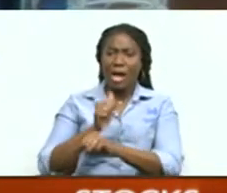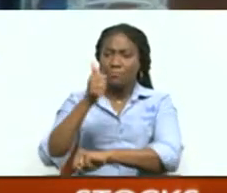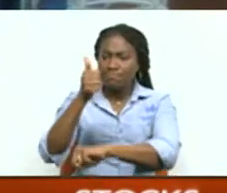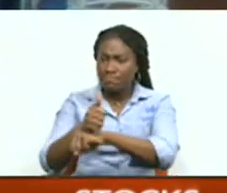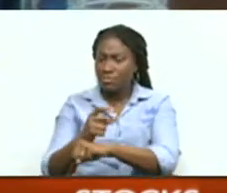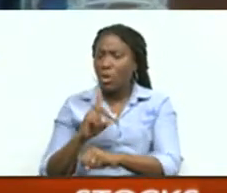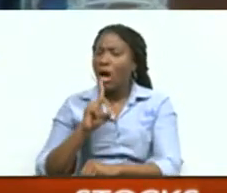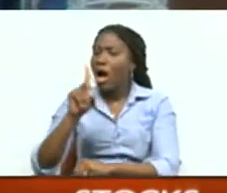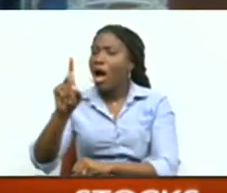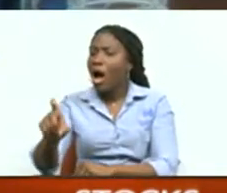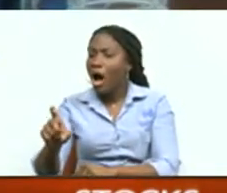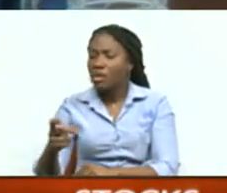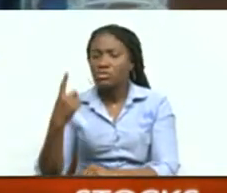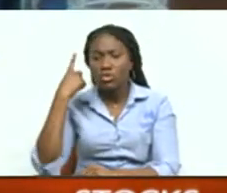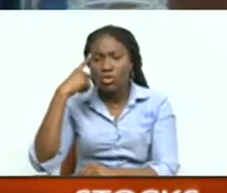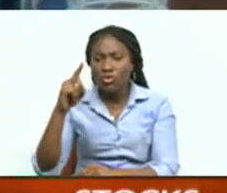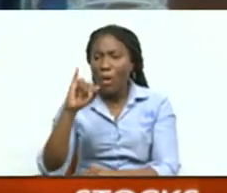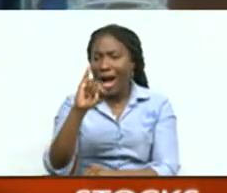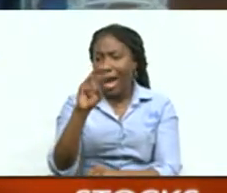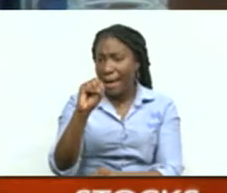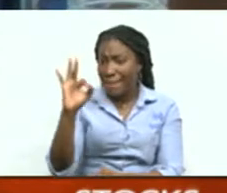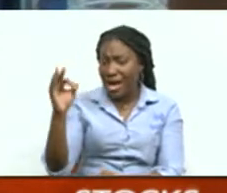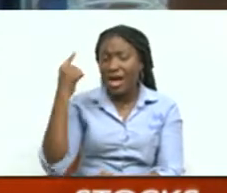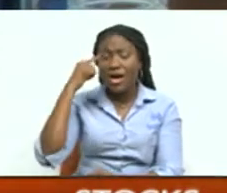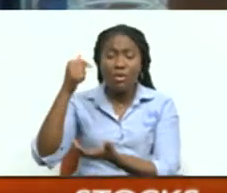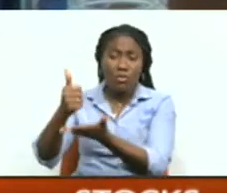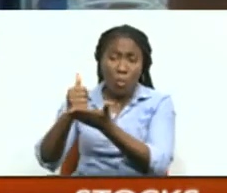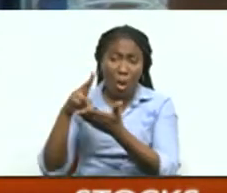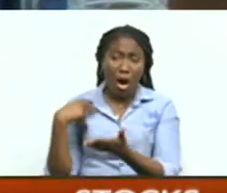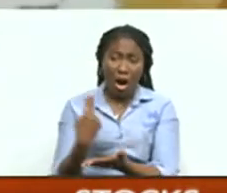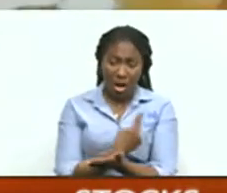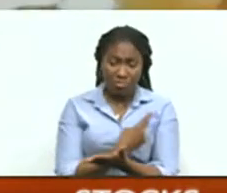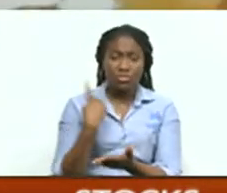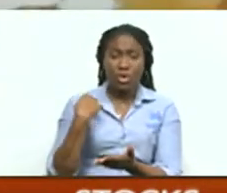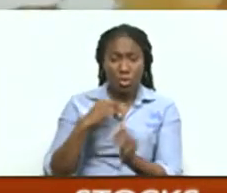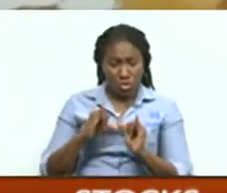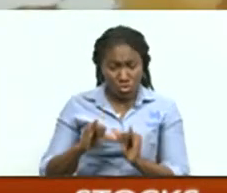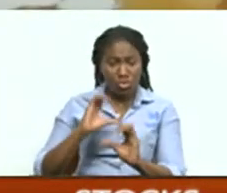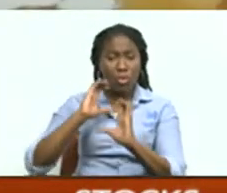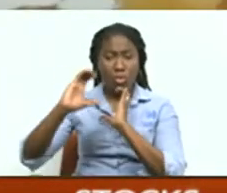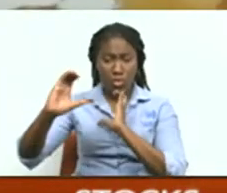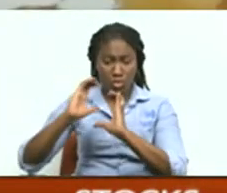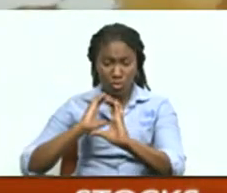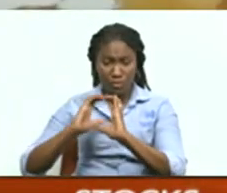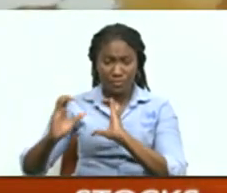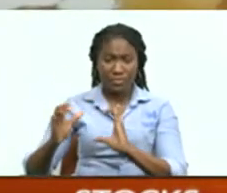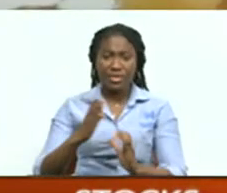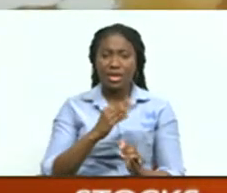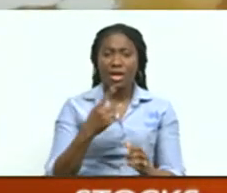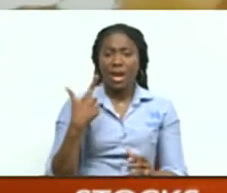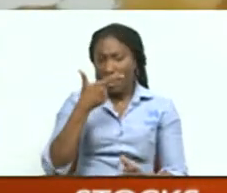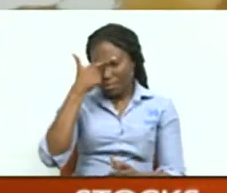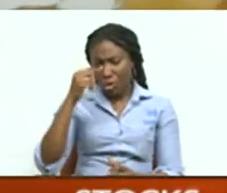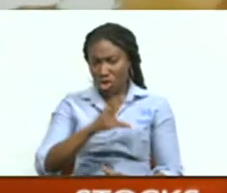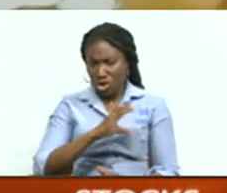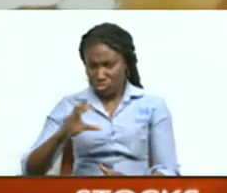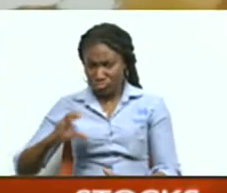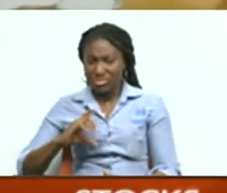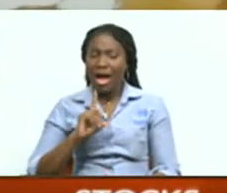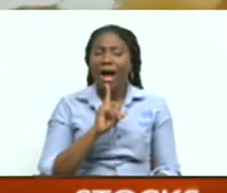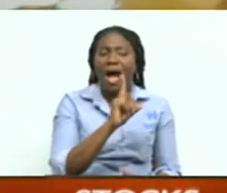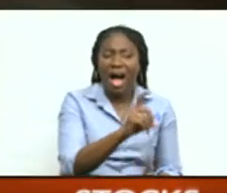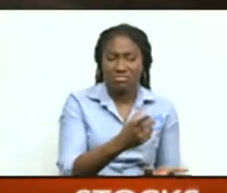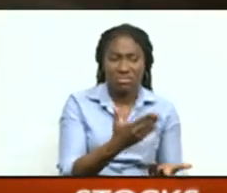the International Monetary Fund, and that has been ongoing. Ms. Panta was asked about this shortcoming during a joint select